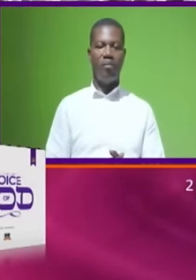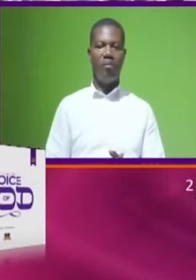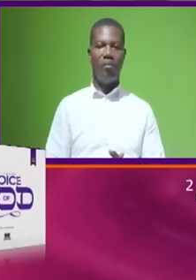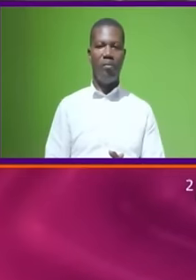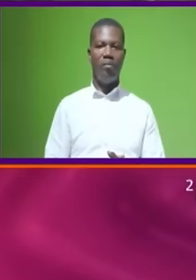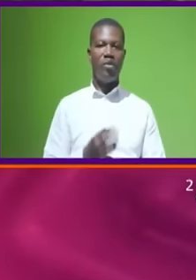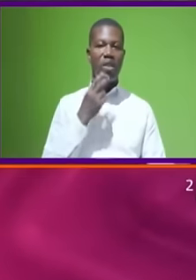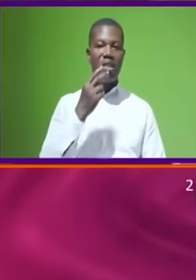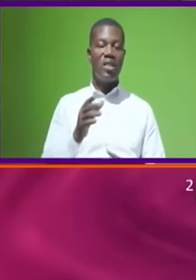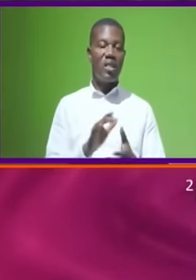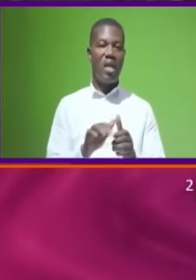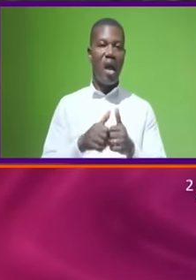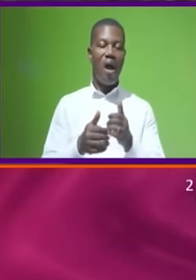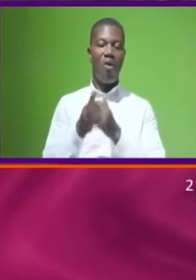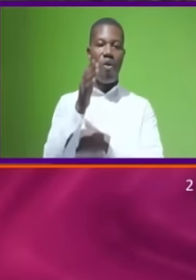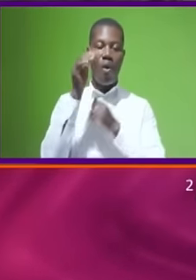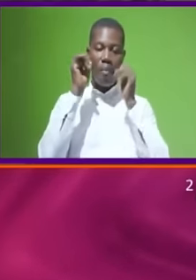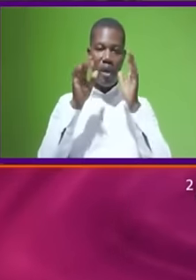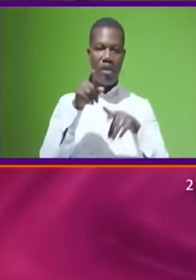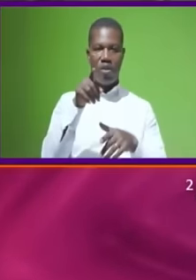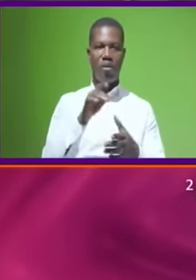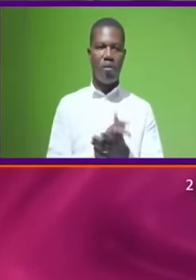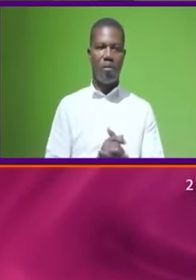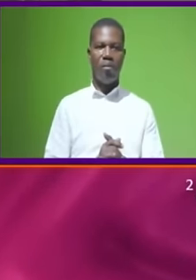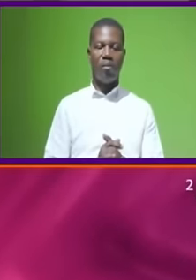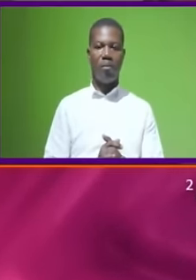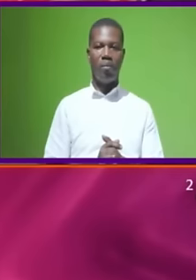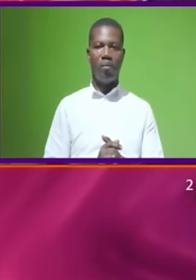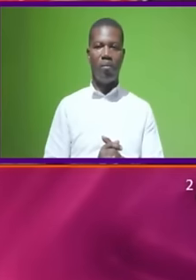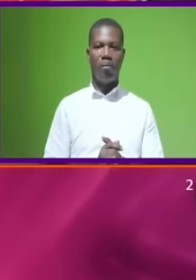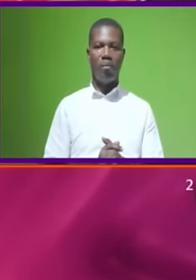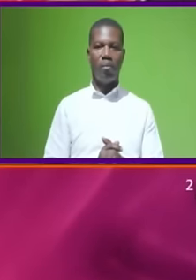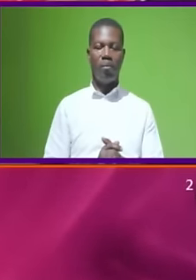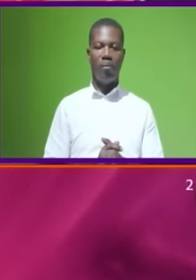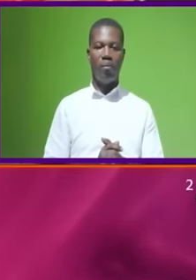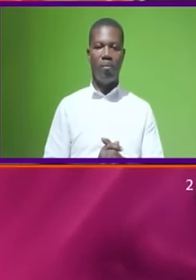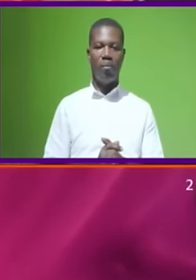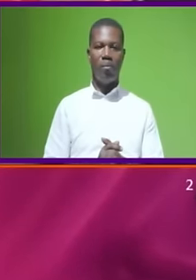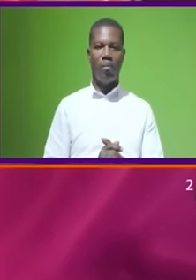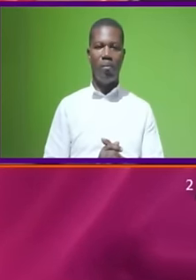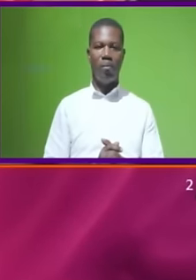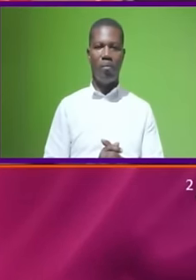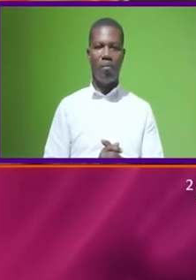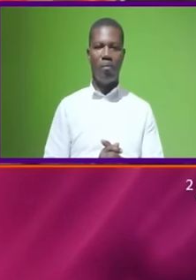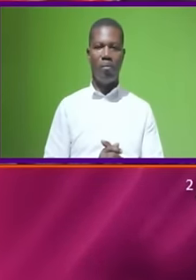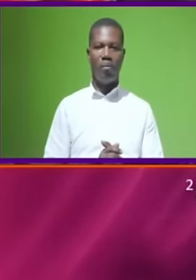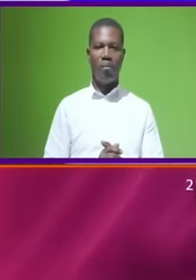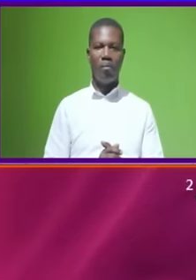Shadia nyambia sila wayo. Look at how God has blessed you.